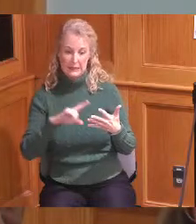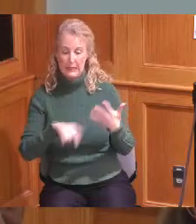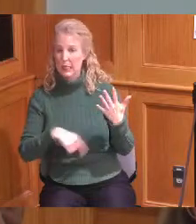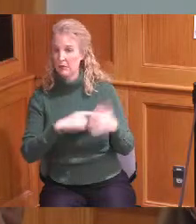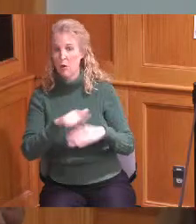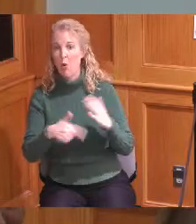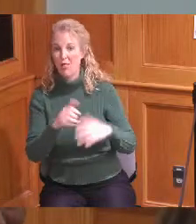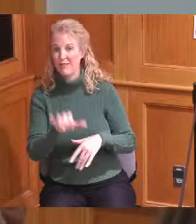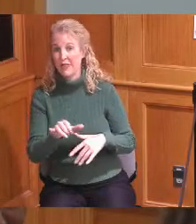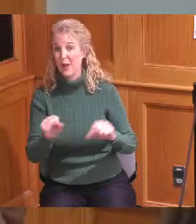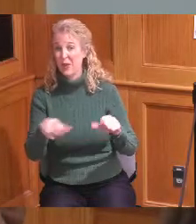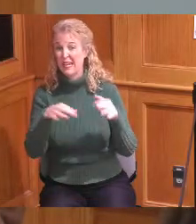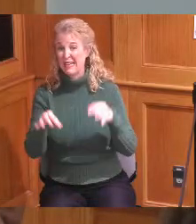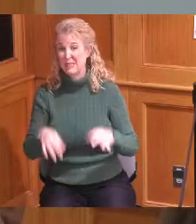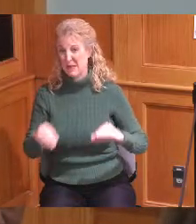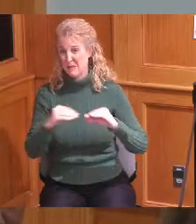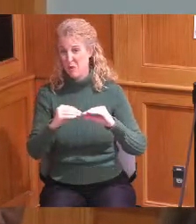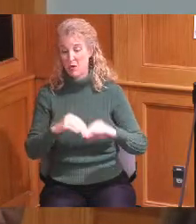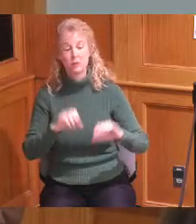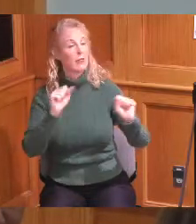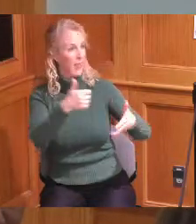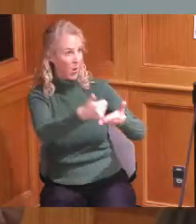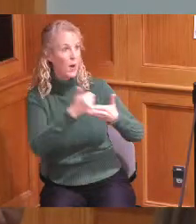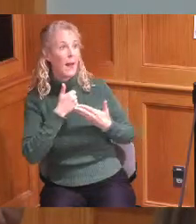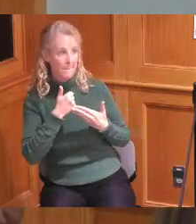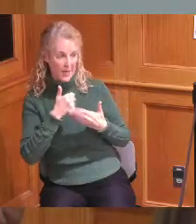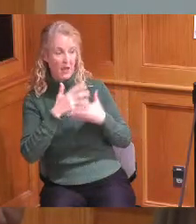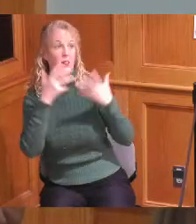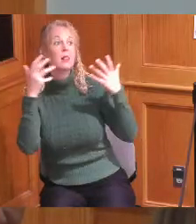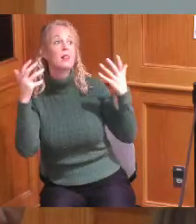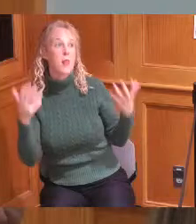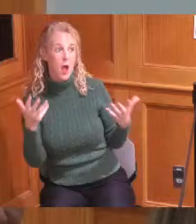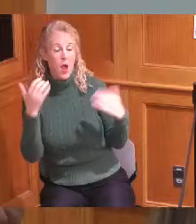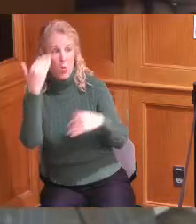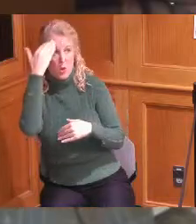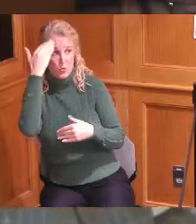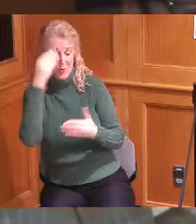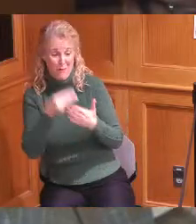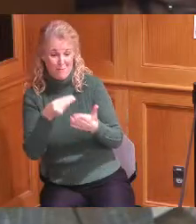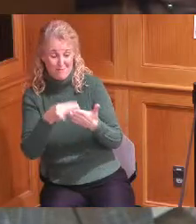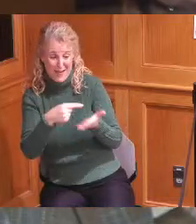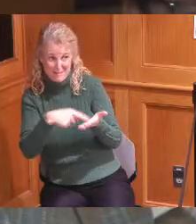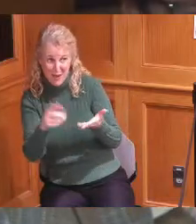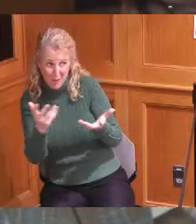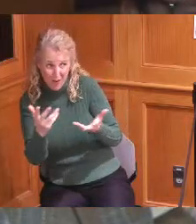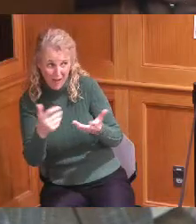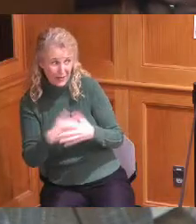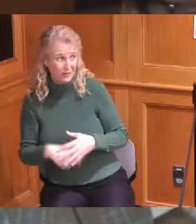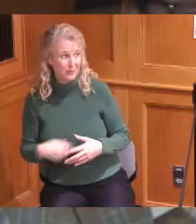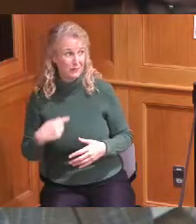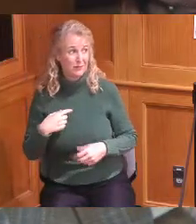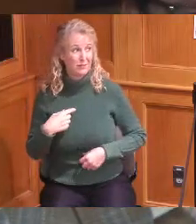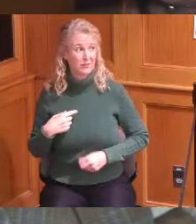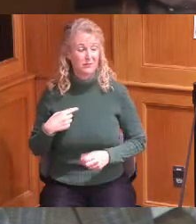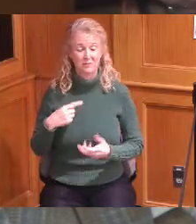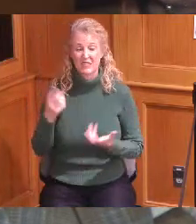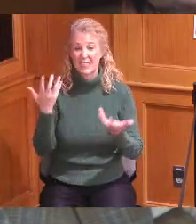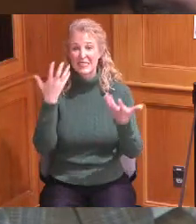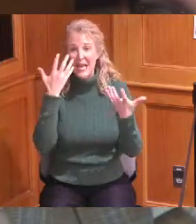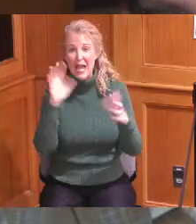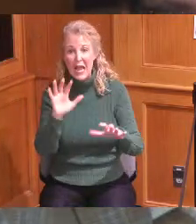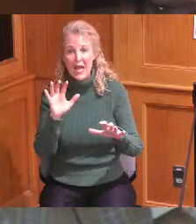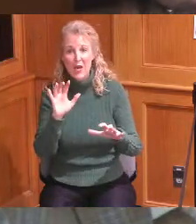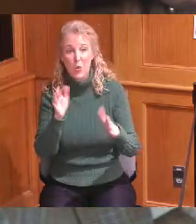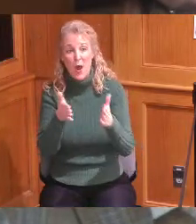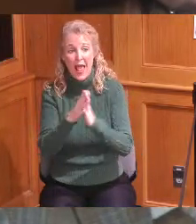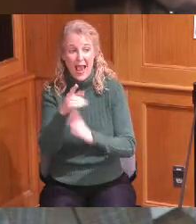we can go in a little more detail on both. Yeah, that would help. That would help me as far as knowing what are we paying for, because I don't want to ask you to do something down here and you